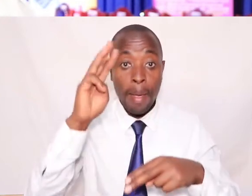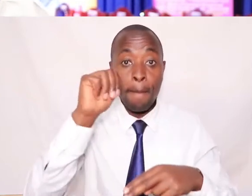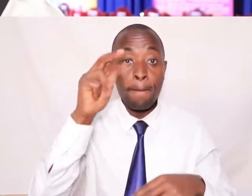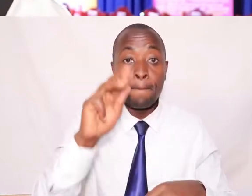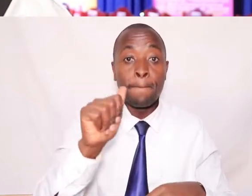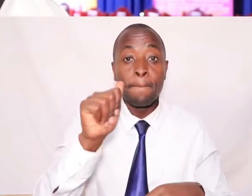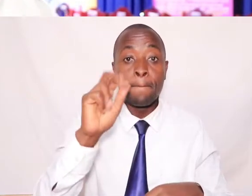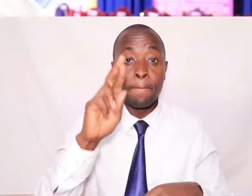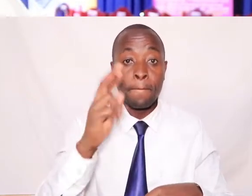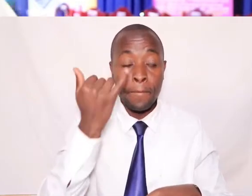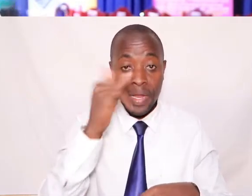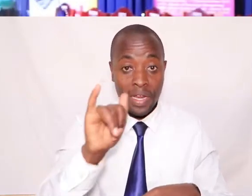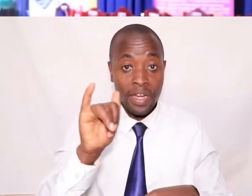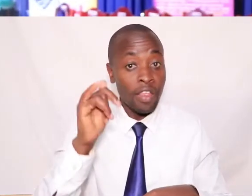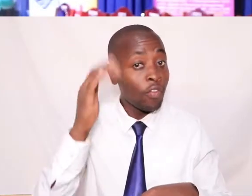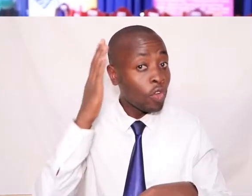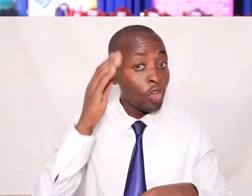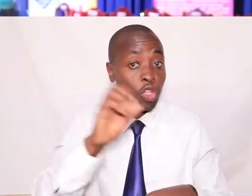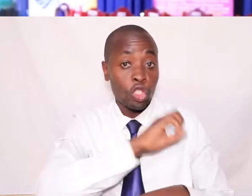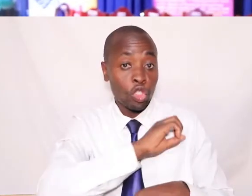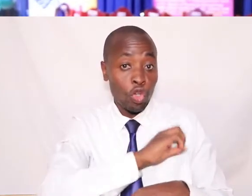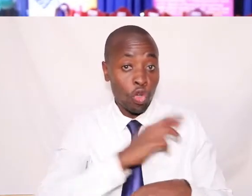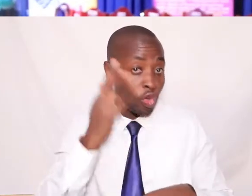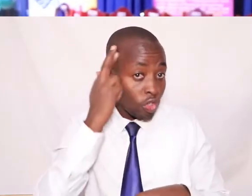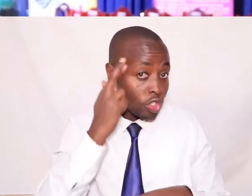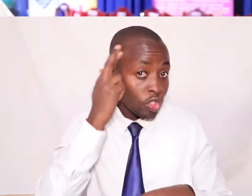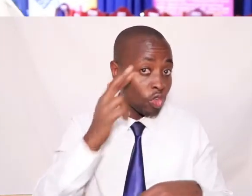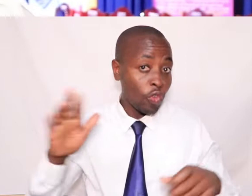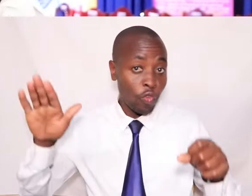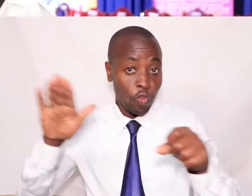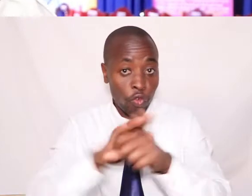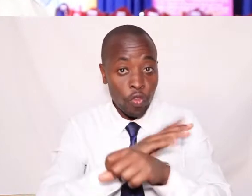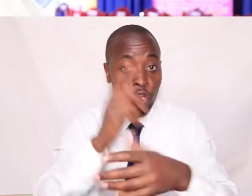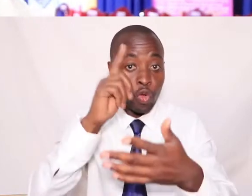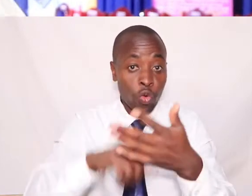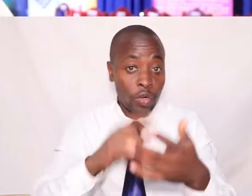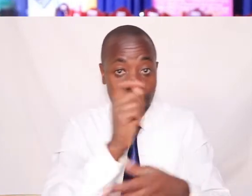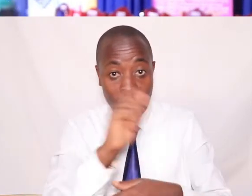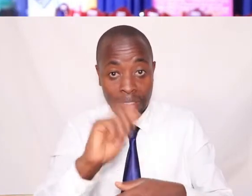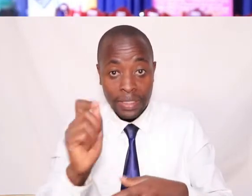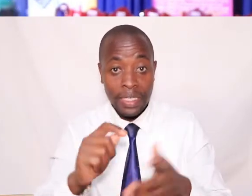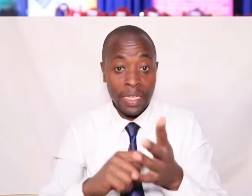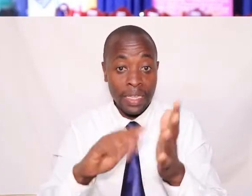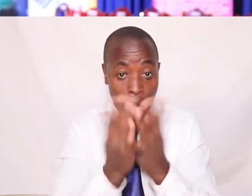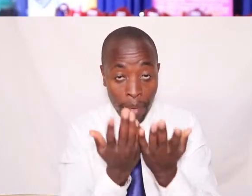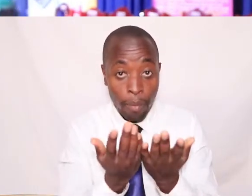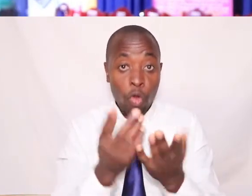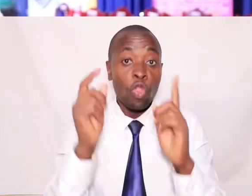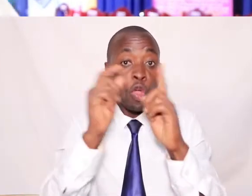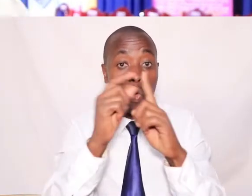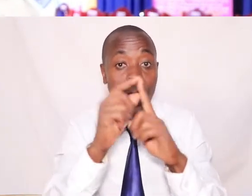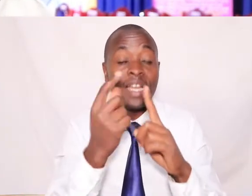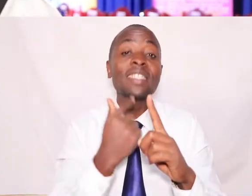and God used them for his own purposes to fulfill the scriptures themselves. The word of God